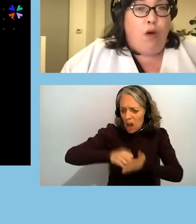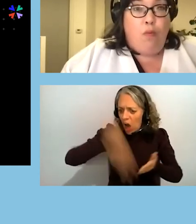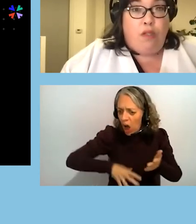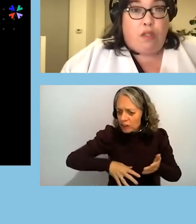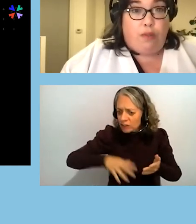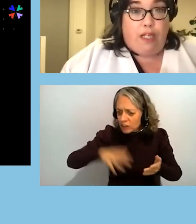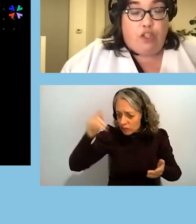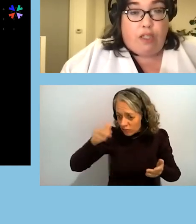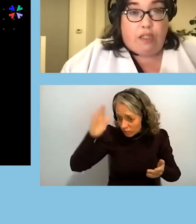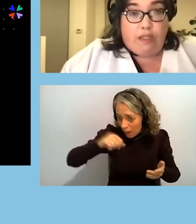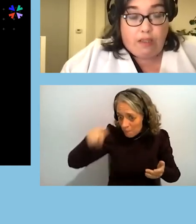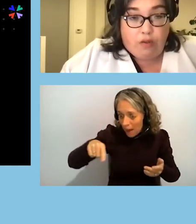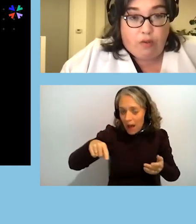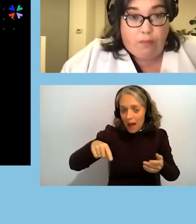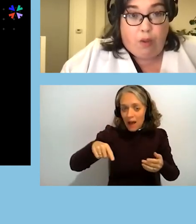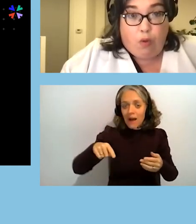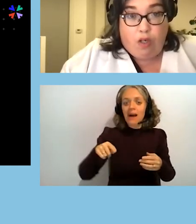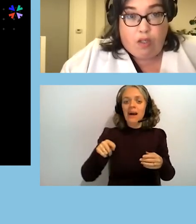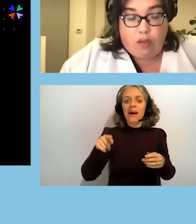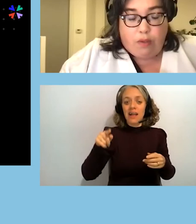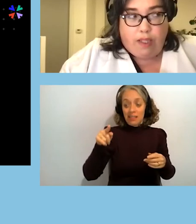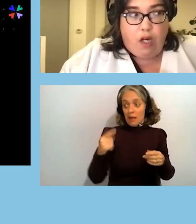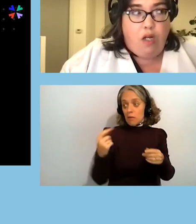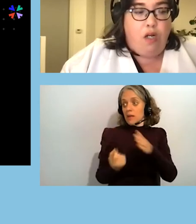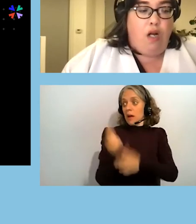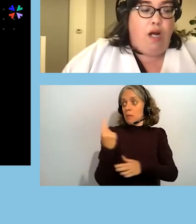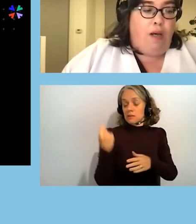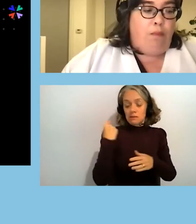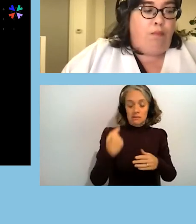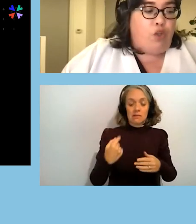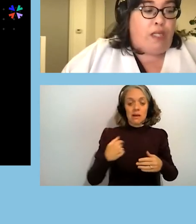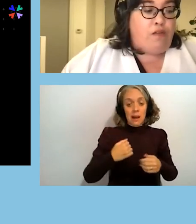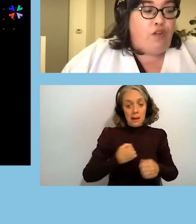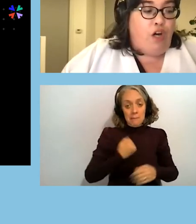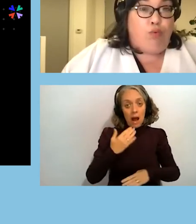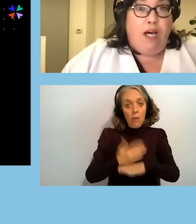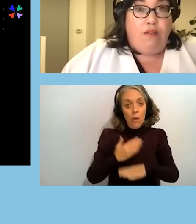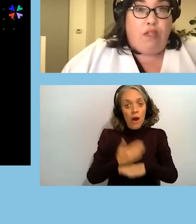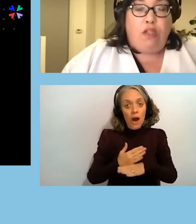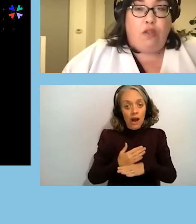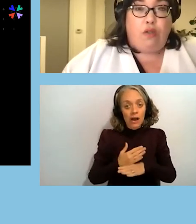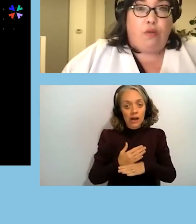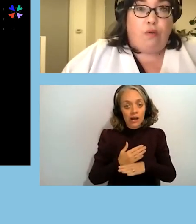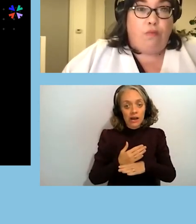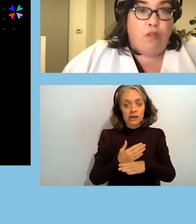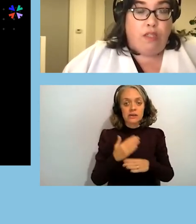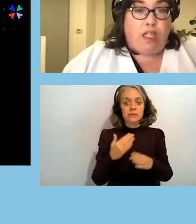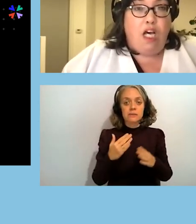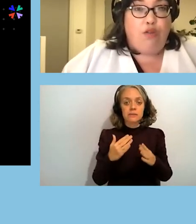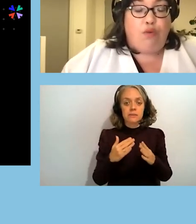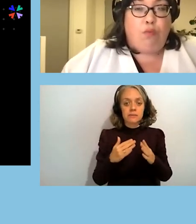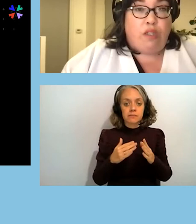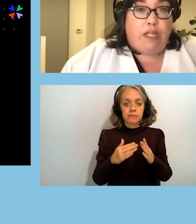a moment there was actually a signal in my work. It was like Jennifer arrived into